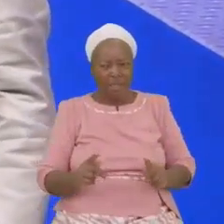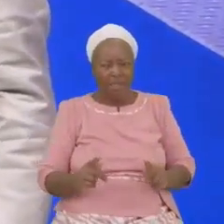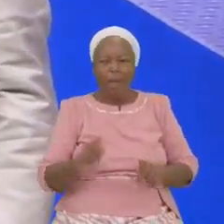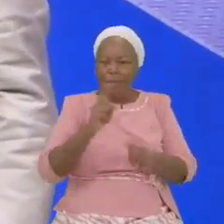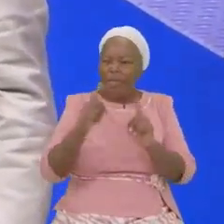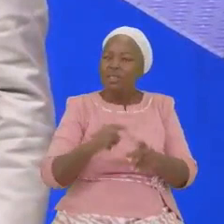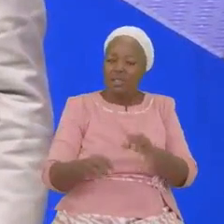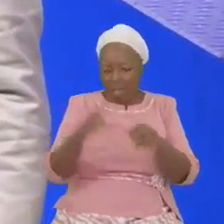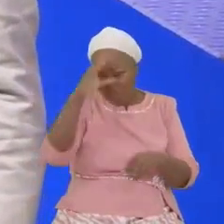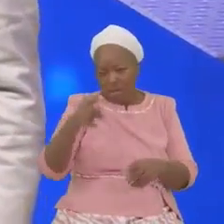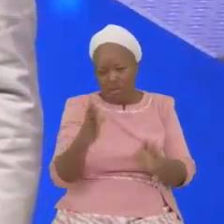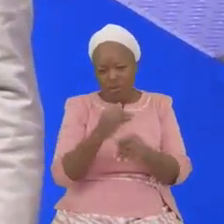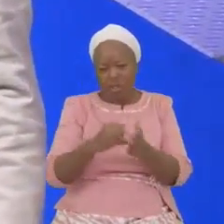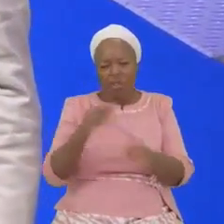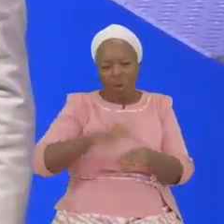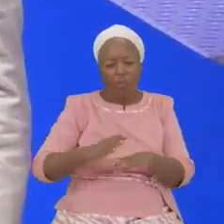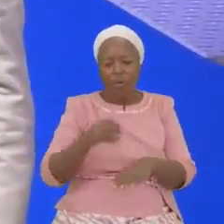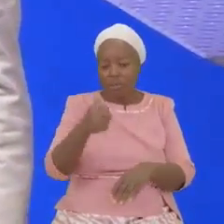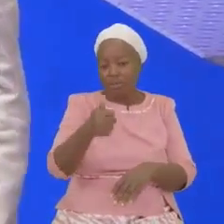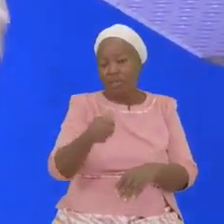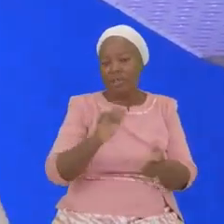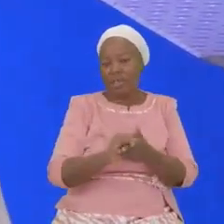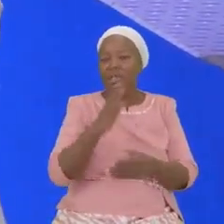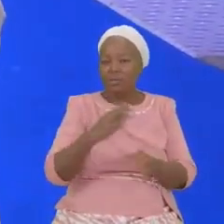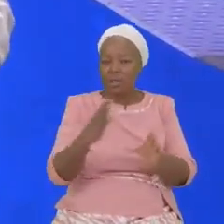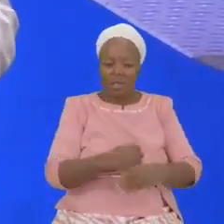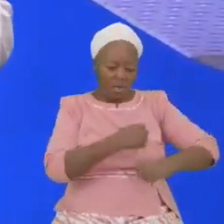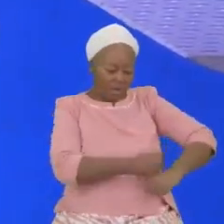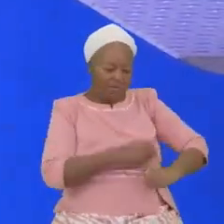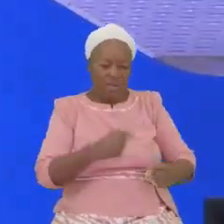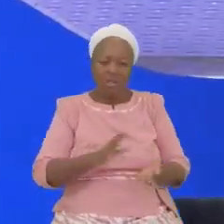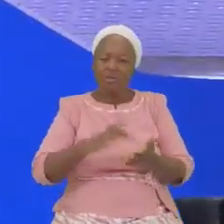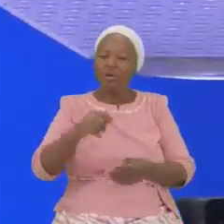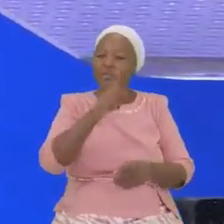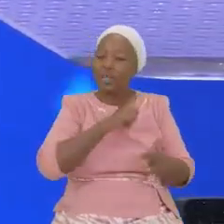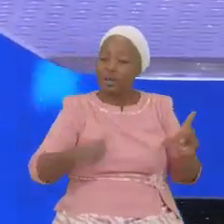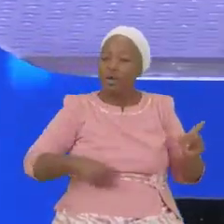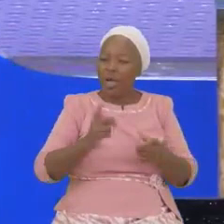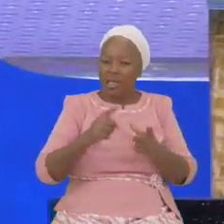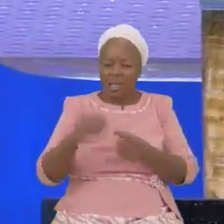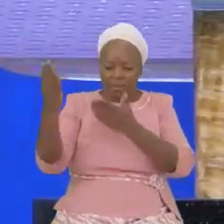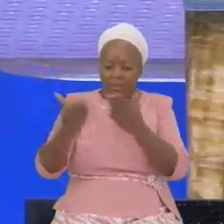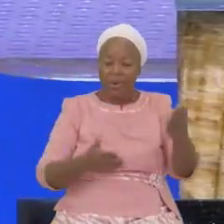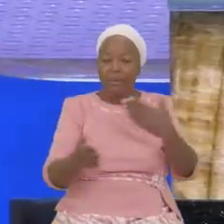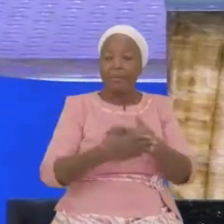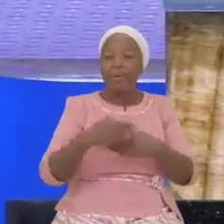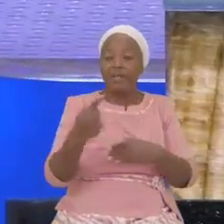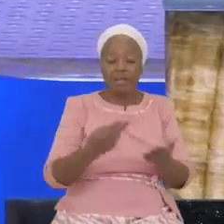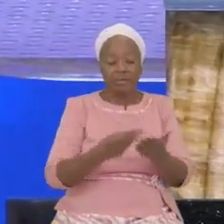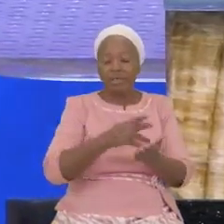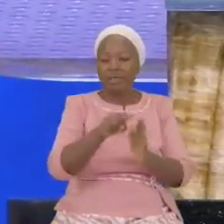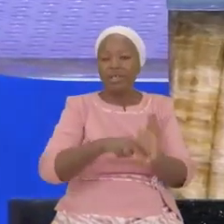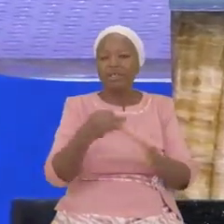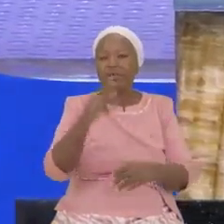upon himself that he will defend the glory of the Lord, and he will bring back the righteousness